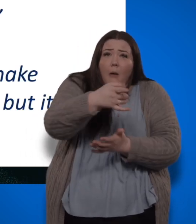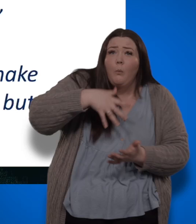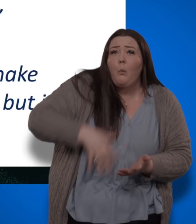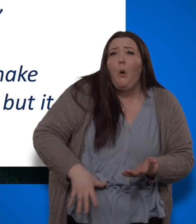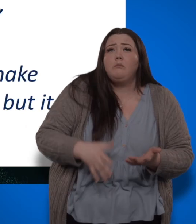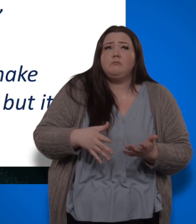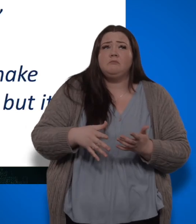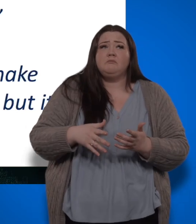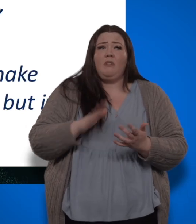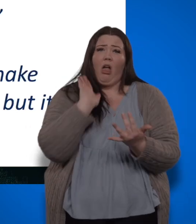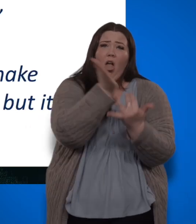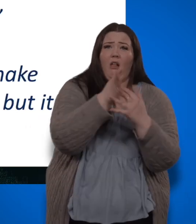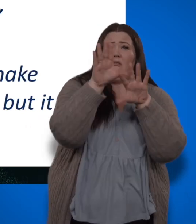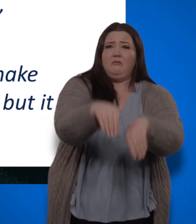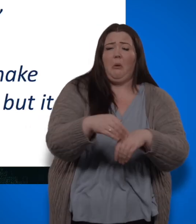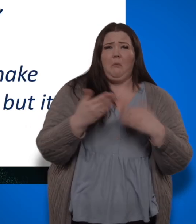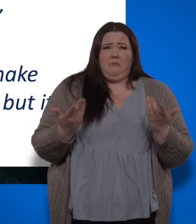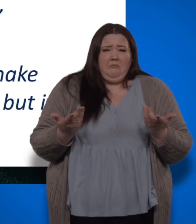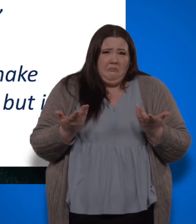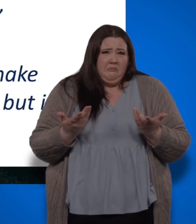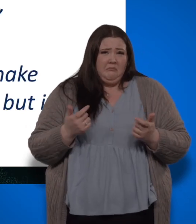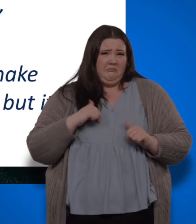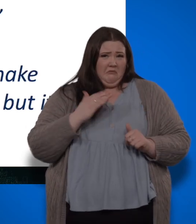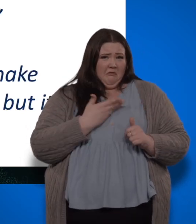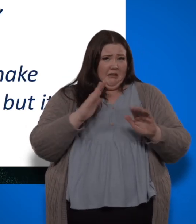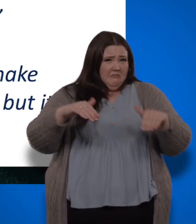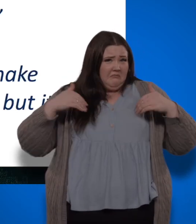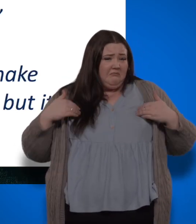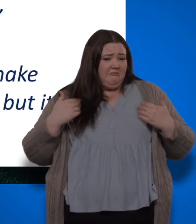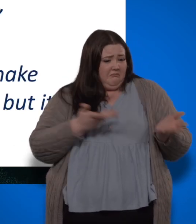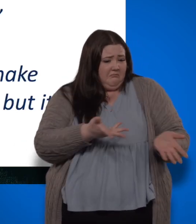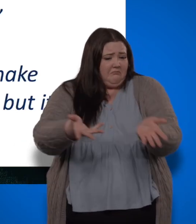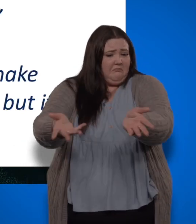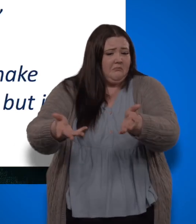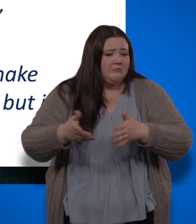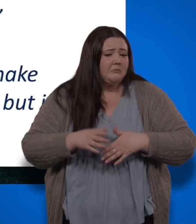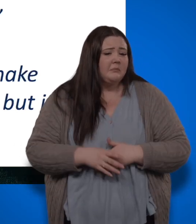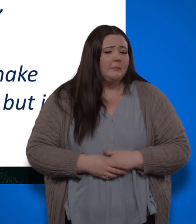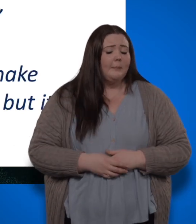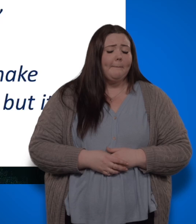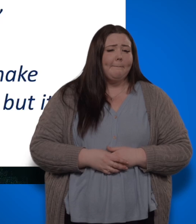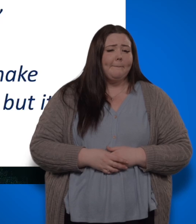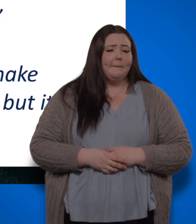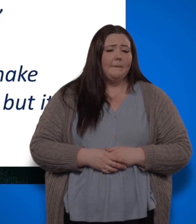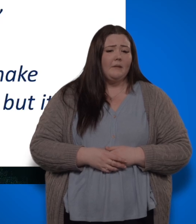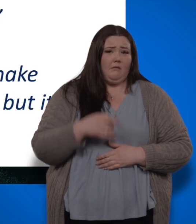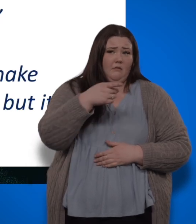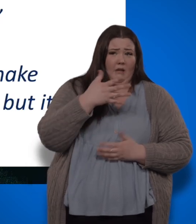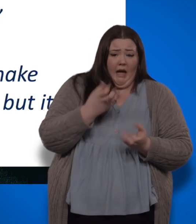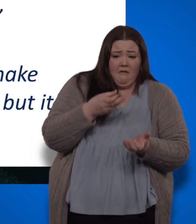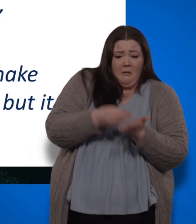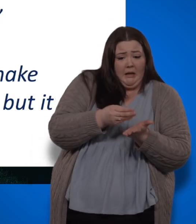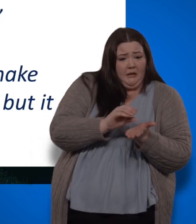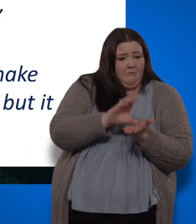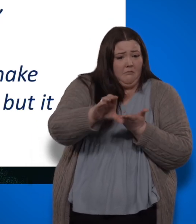right do we have in a liberal society to stop people from spending their money where they want to? And then